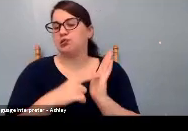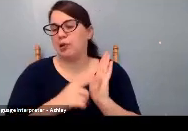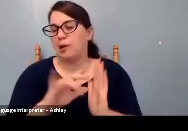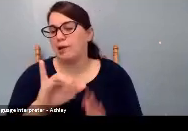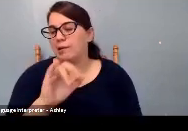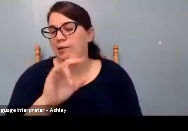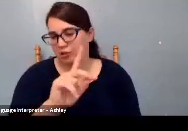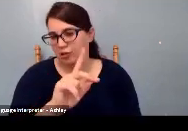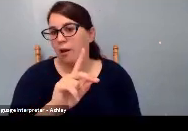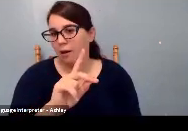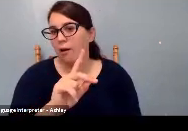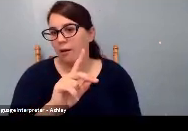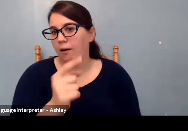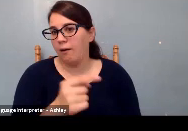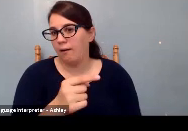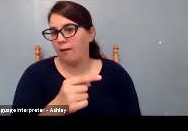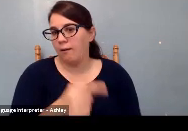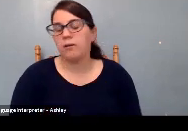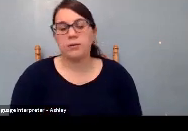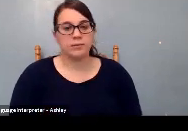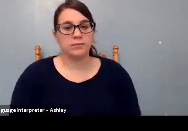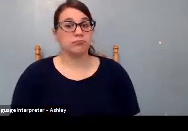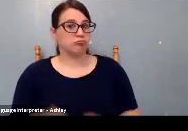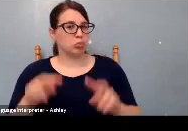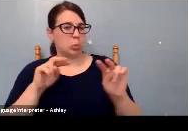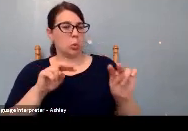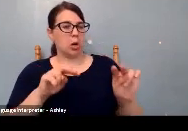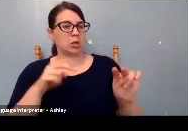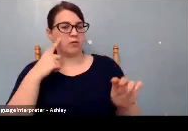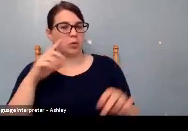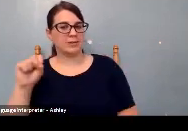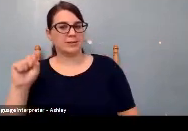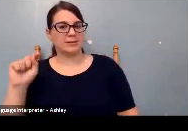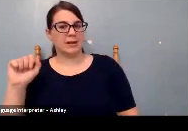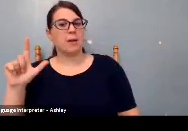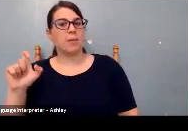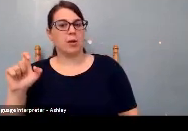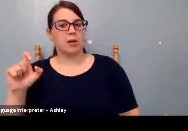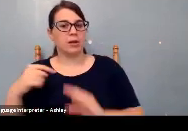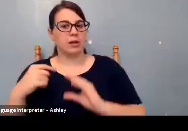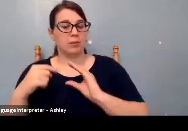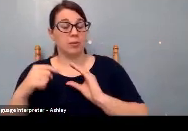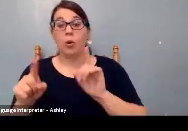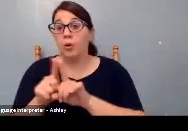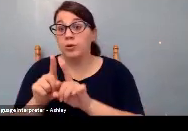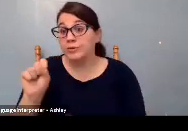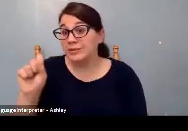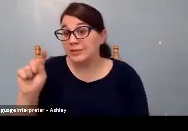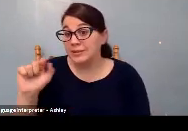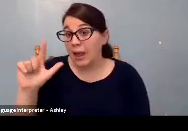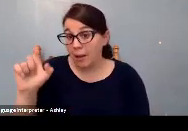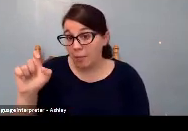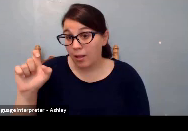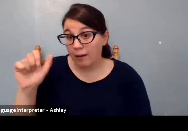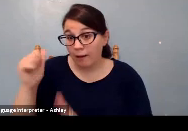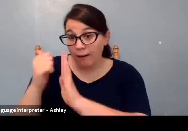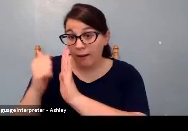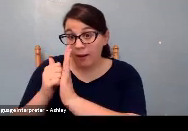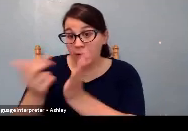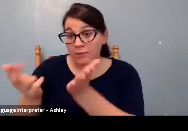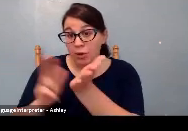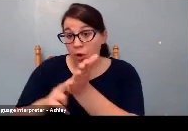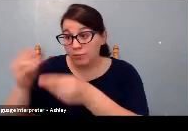from Stable. The other thing is you can certainly log back into your Stable account and look to see if you've gotten any notifications from